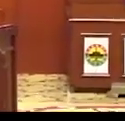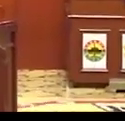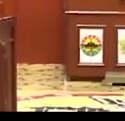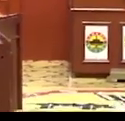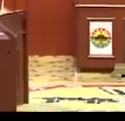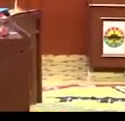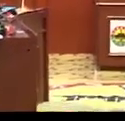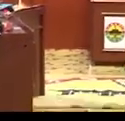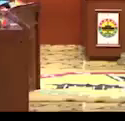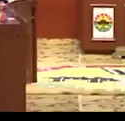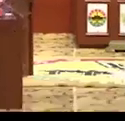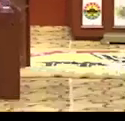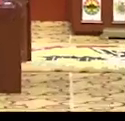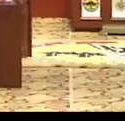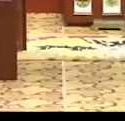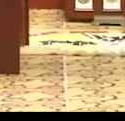Thank you.